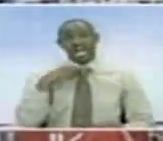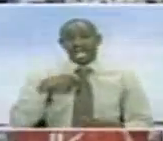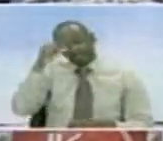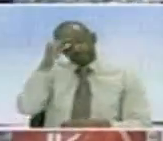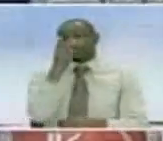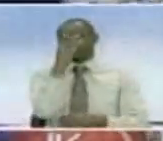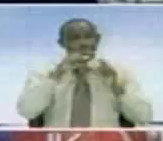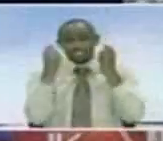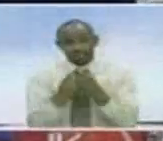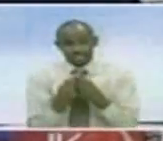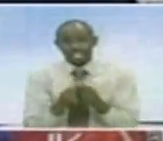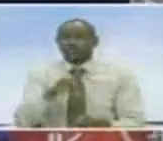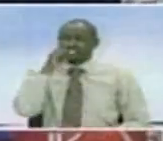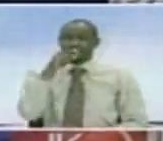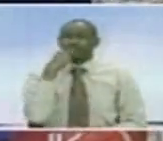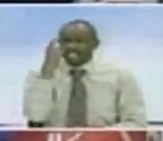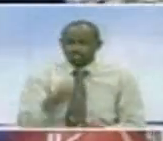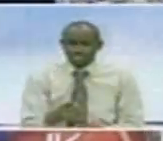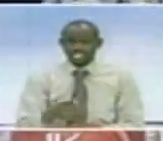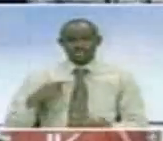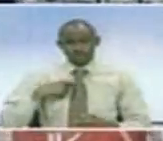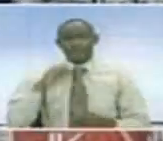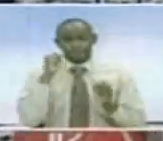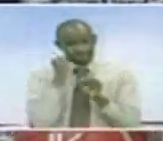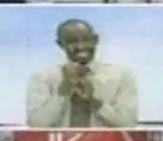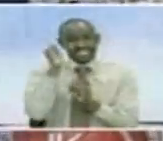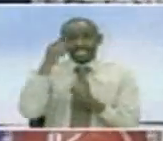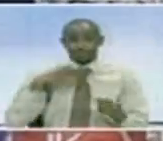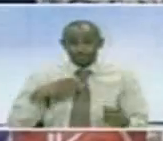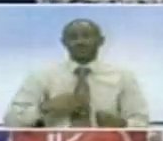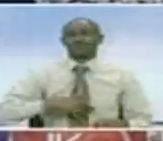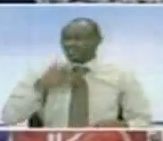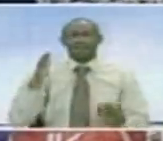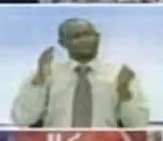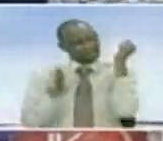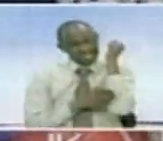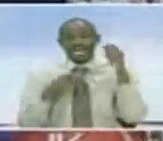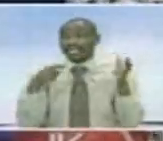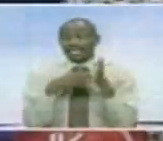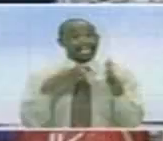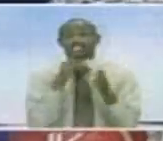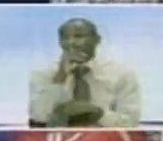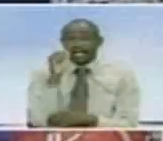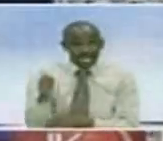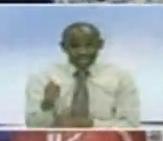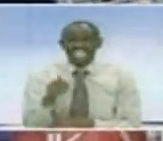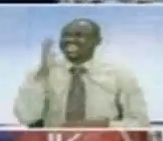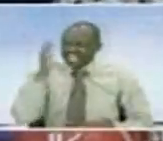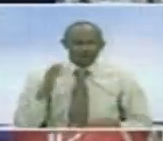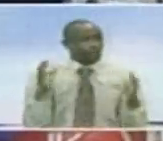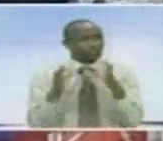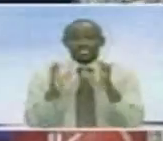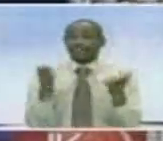of two tribes, you're actually making Kenyans have ill feelings towards one another. It's never a community